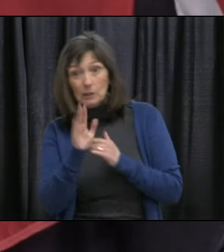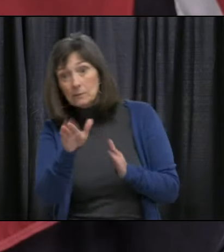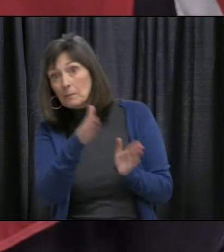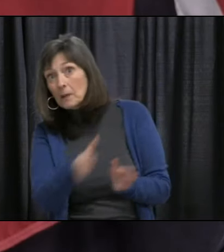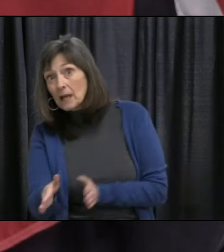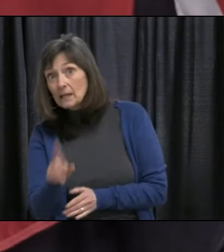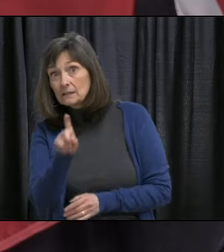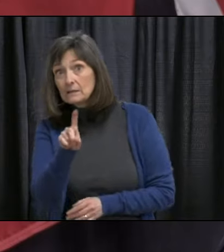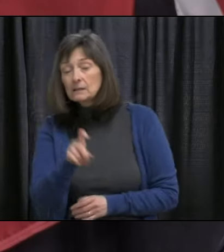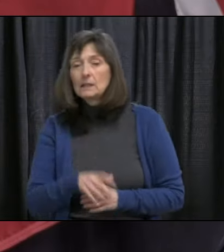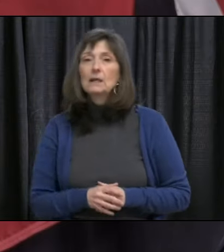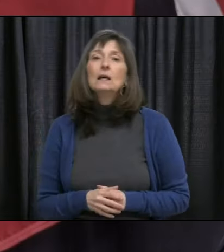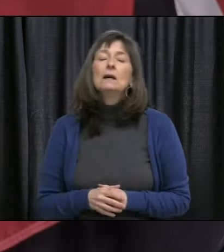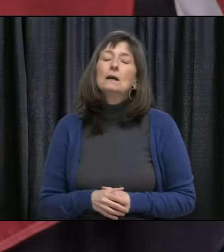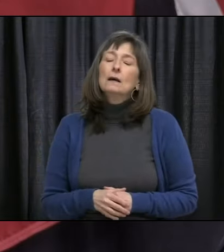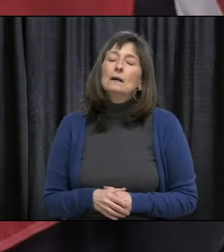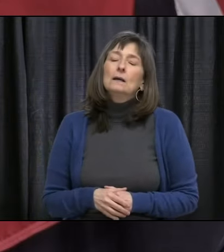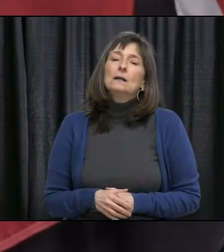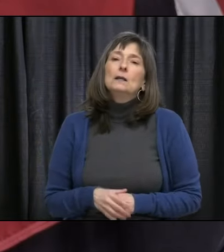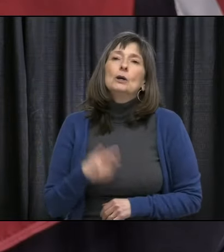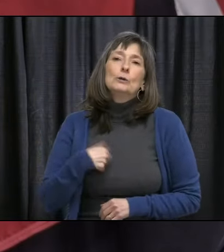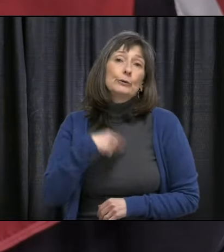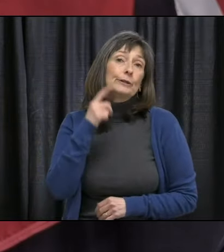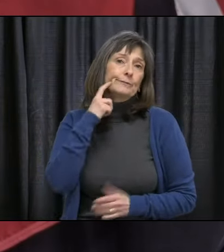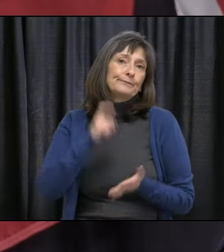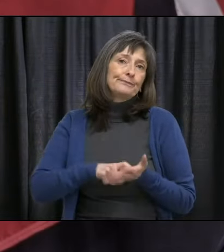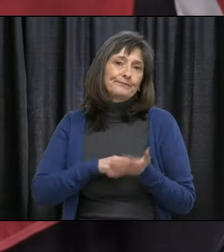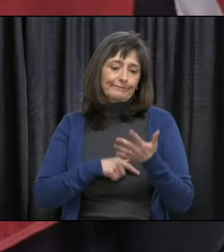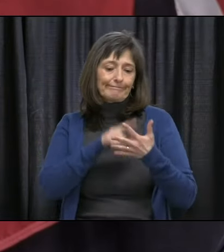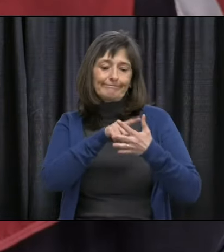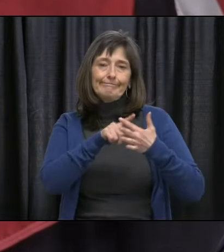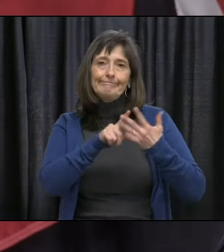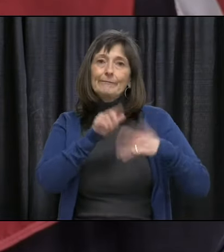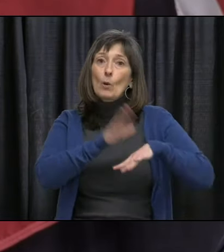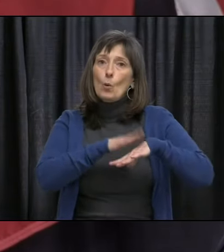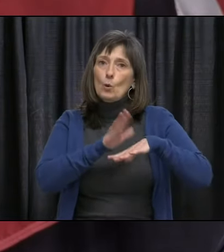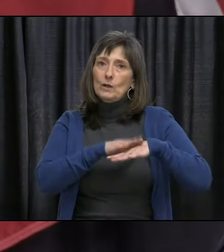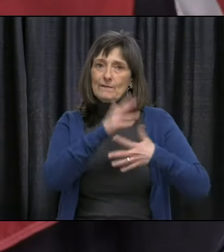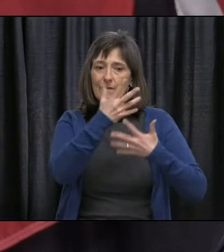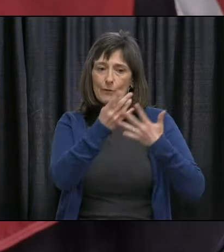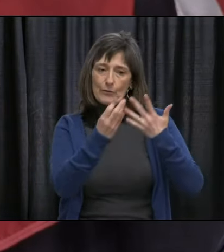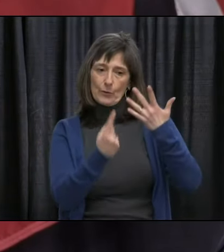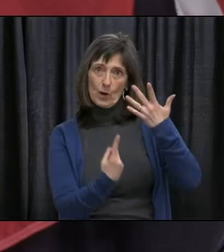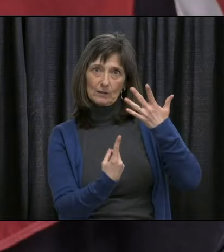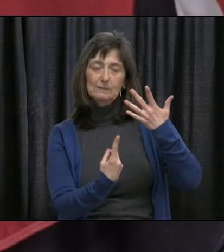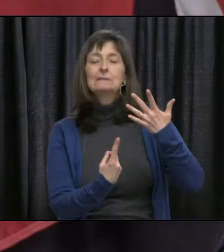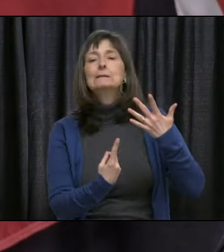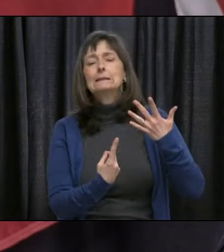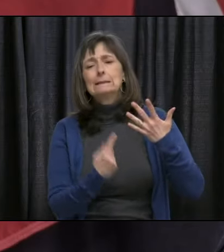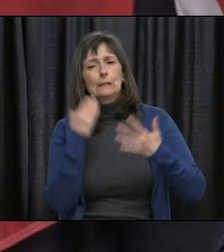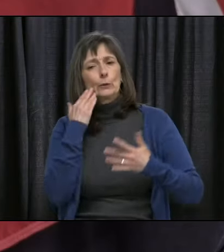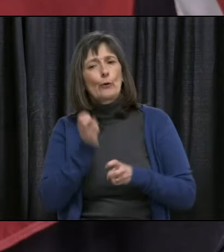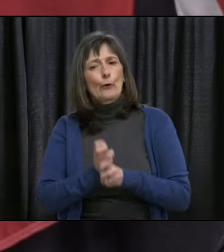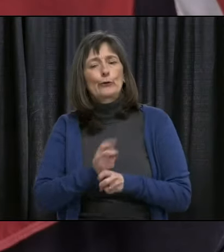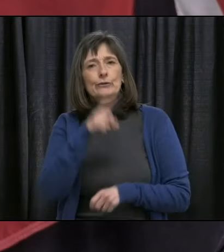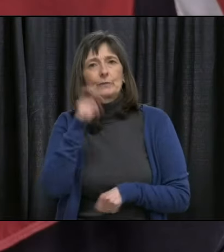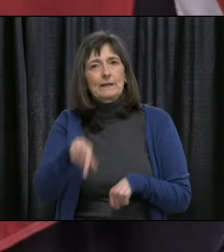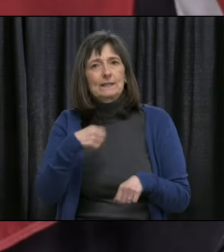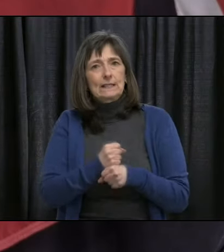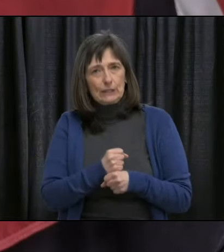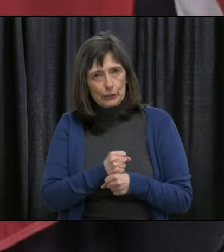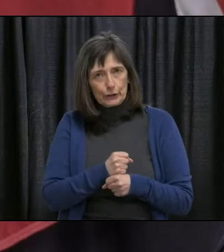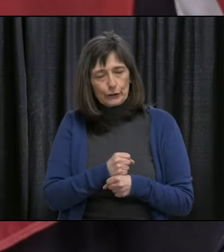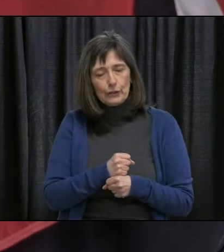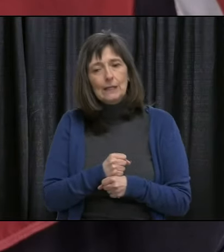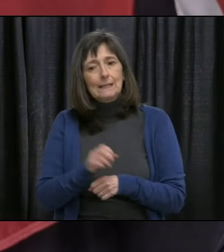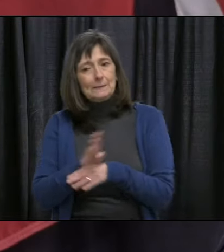been put in place, and we recognize that this summer will be very difficult. Some industries and businesses will be able to respond and